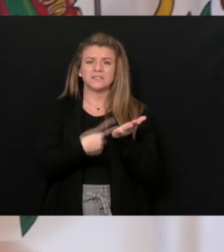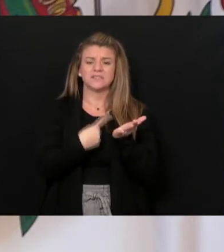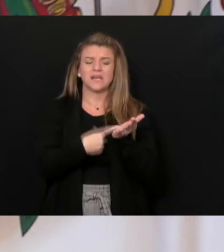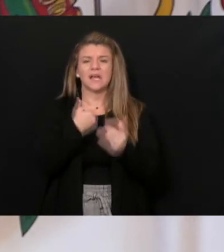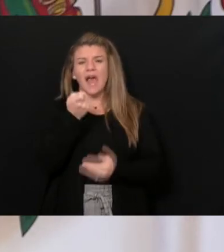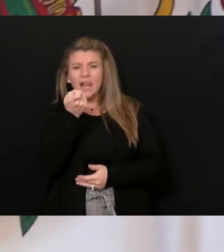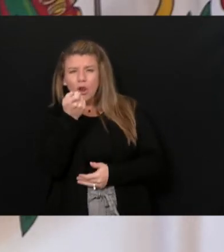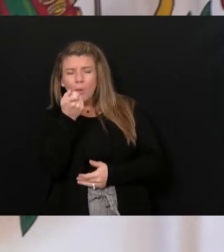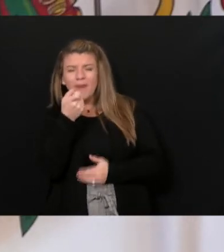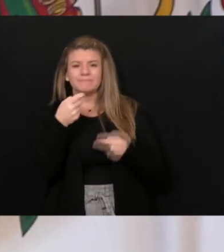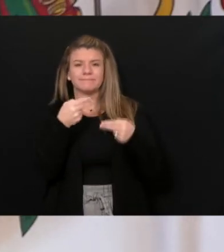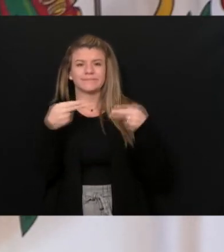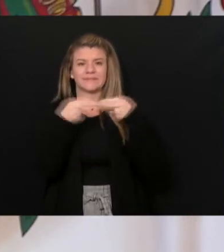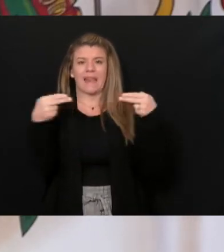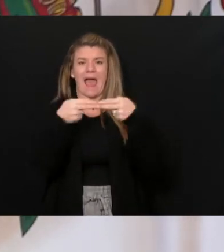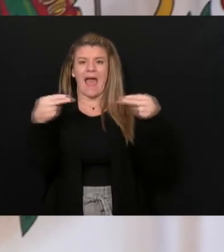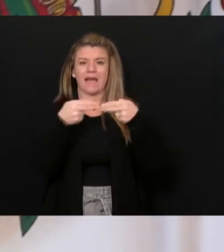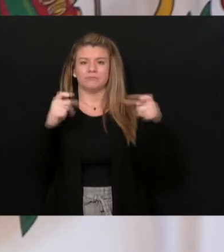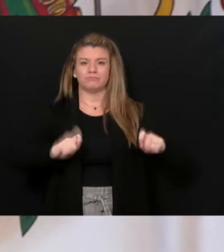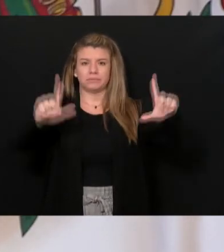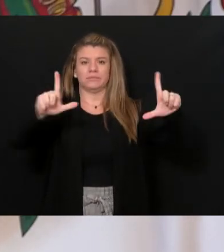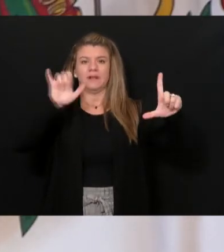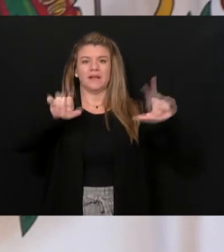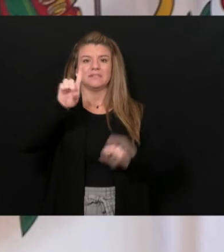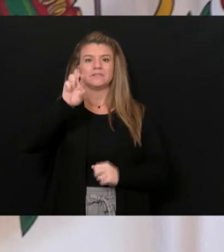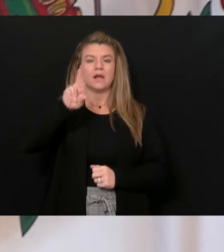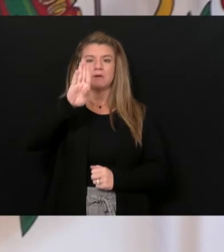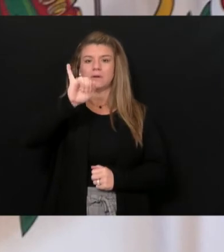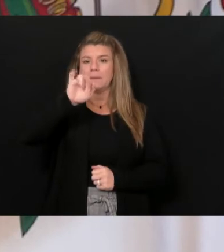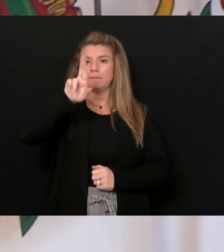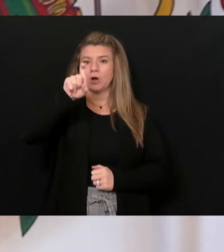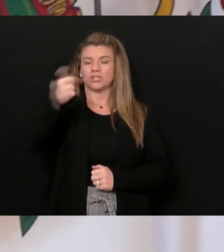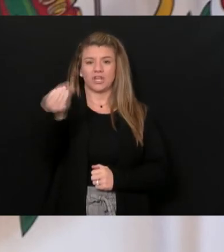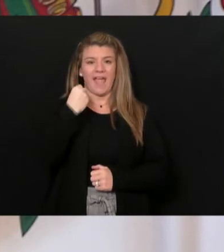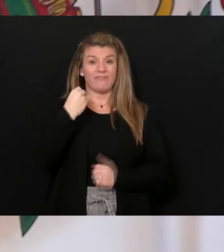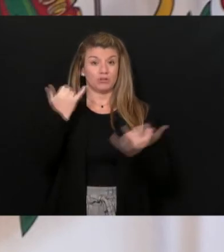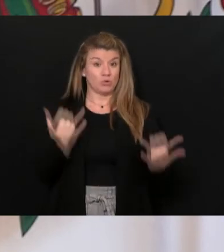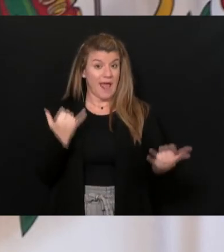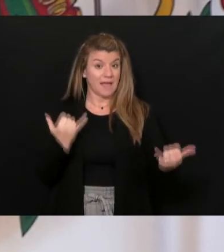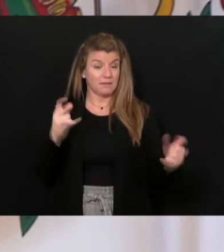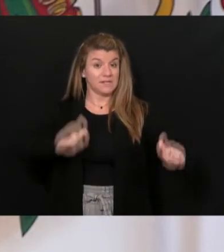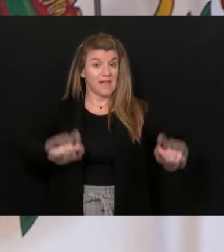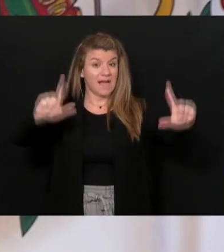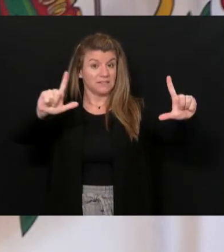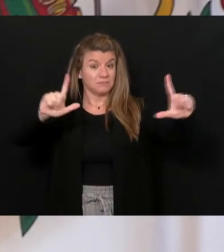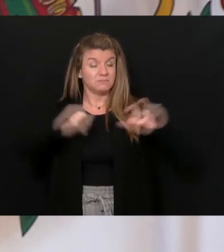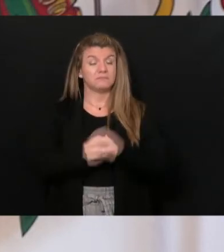little slide presentation that Dr. Burks, gave us today. And, I